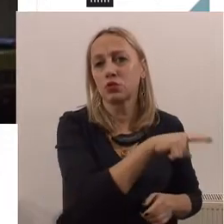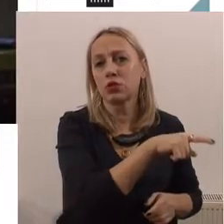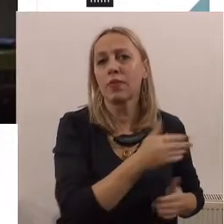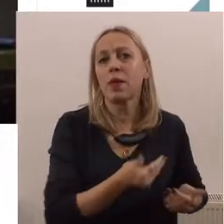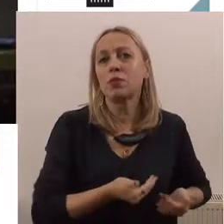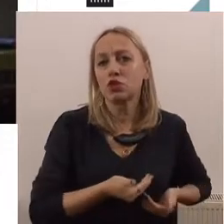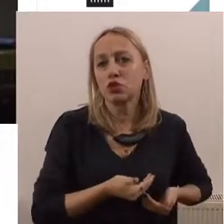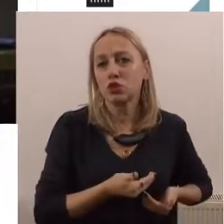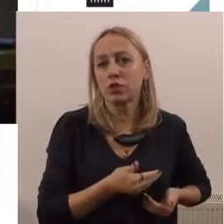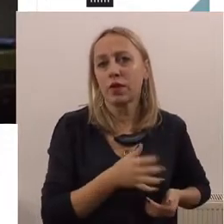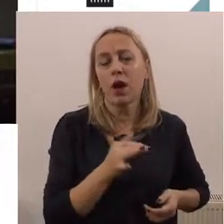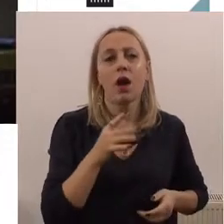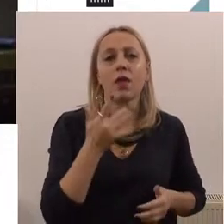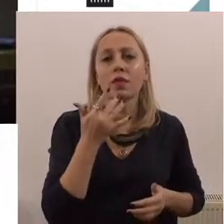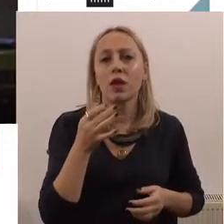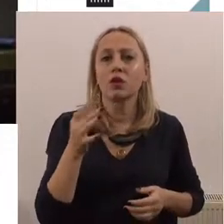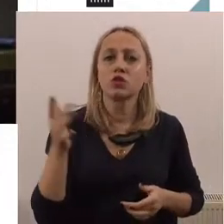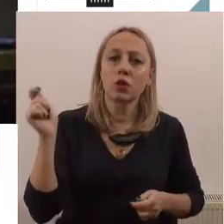arrangements there.